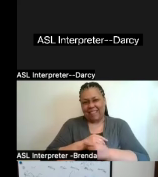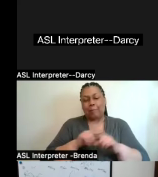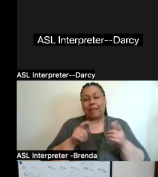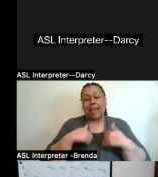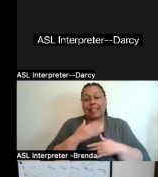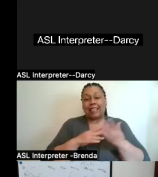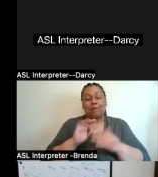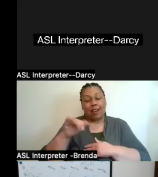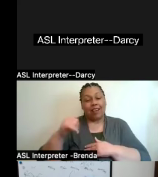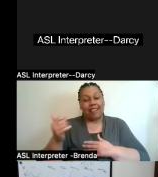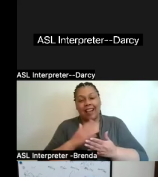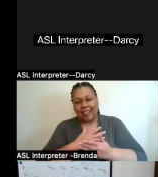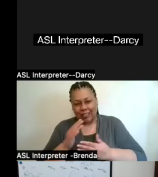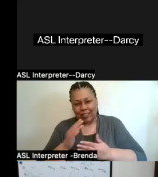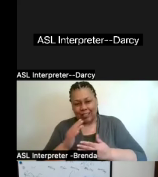concerts.